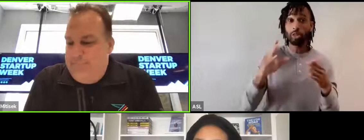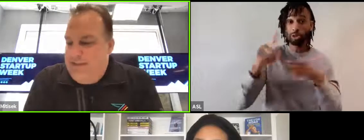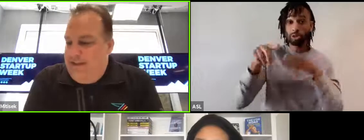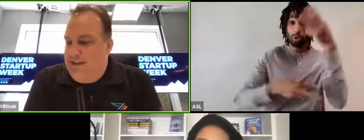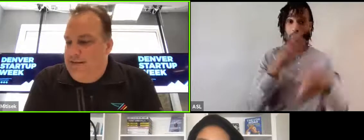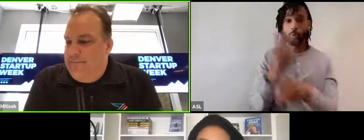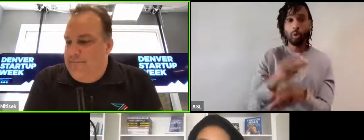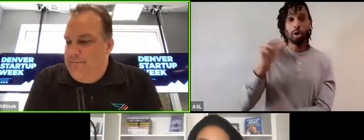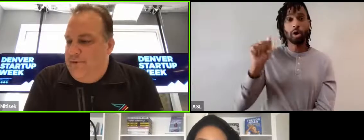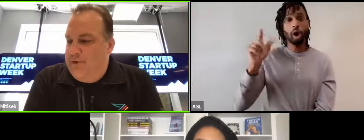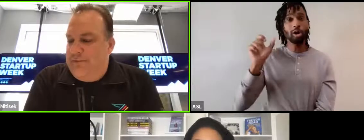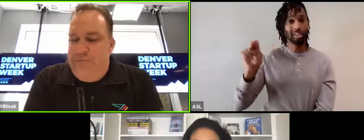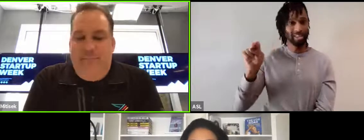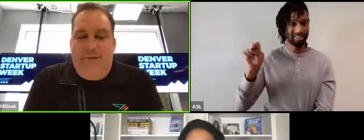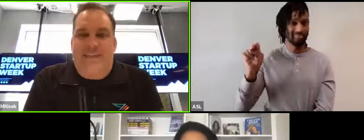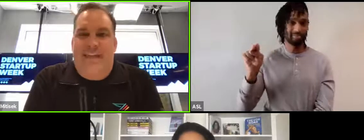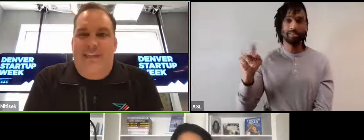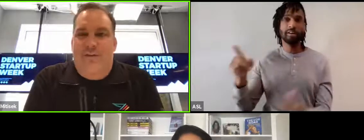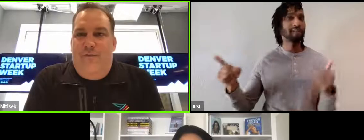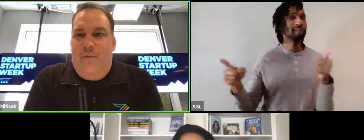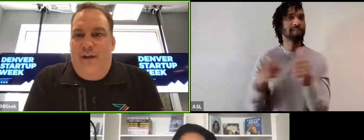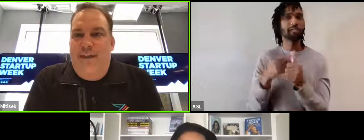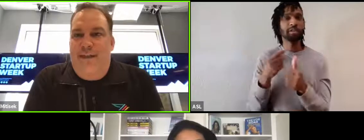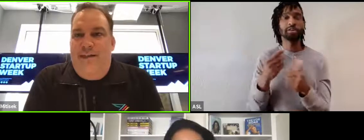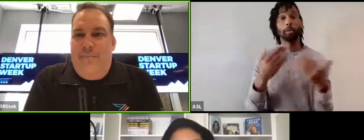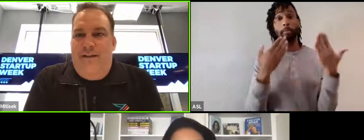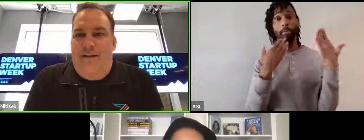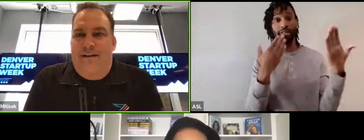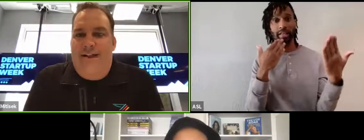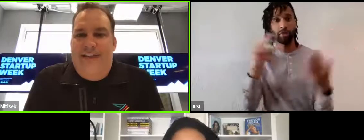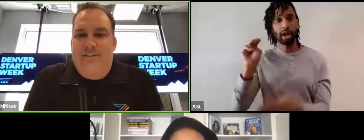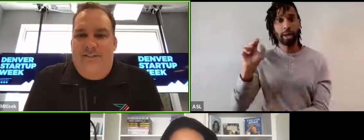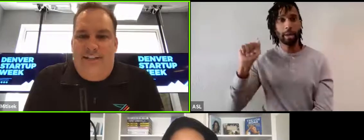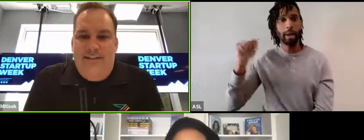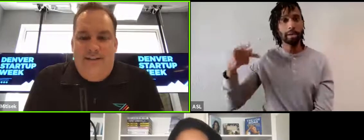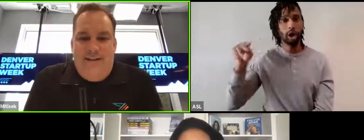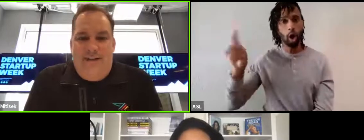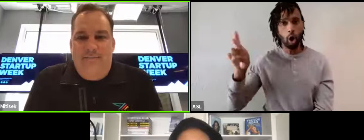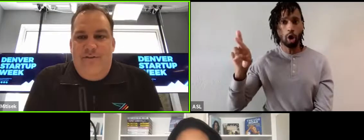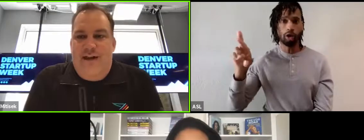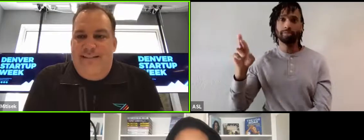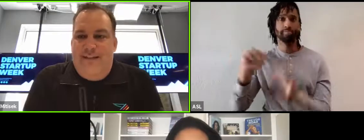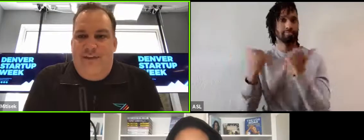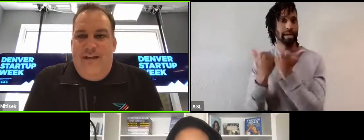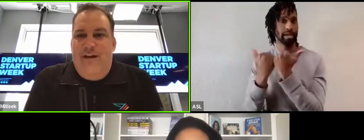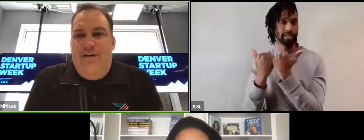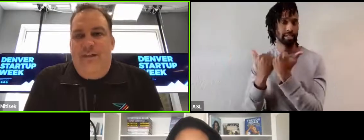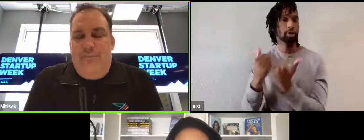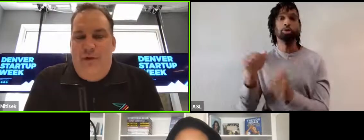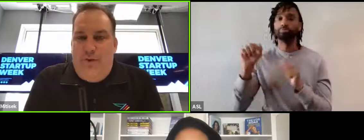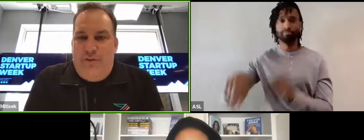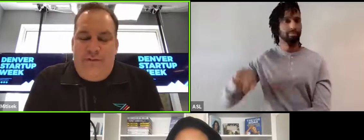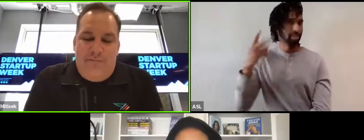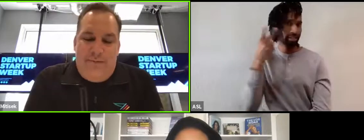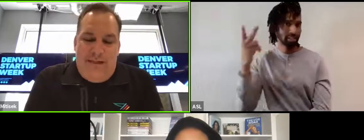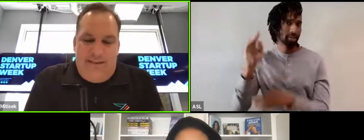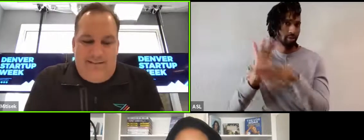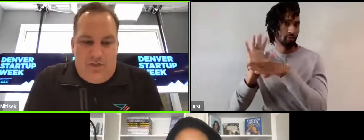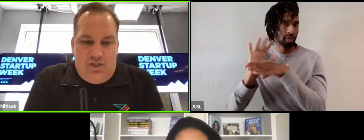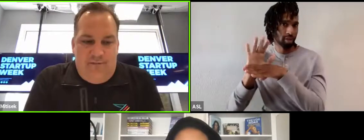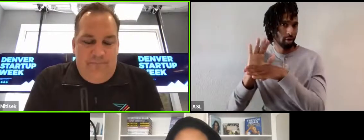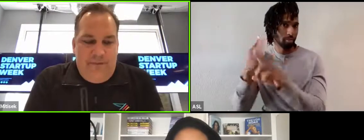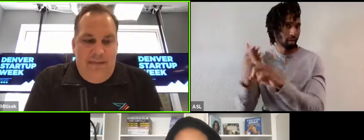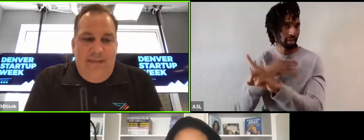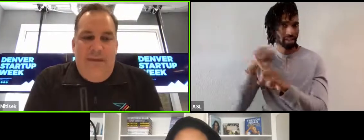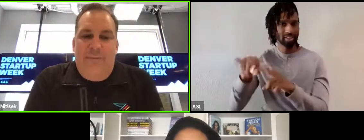Hamilton. First, a big thank you for MAPR Agency. You got to see their video at the pre-roll at the very beginning of